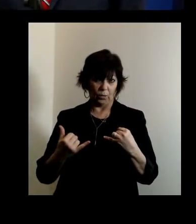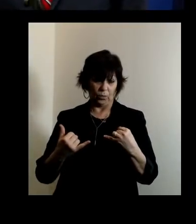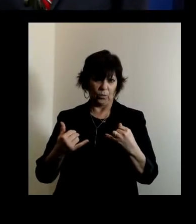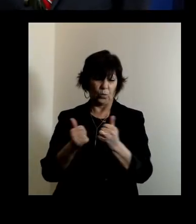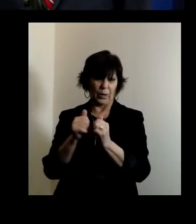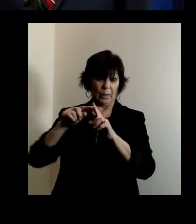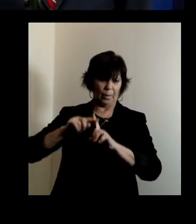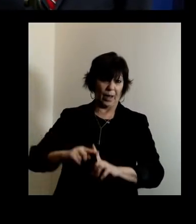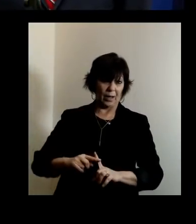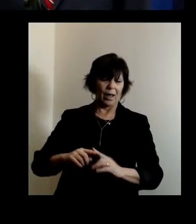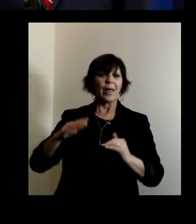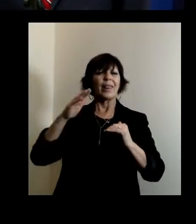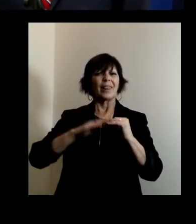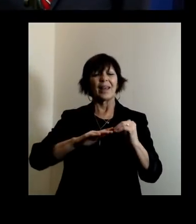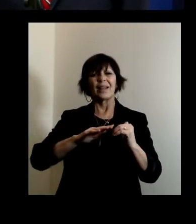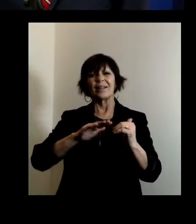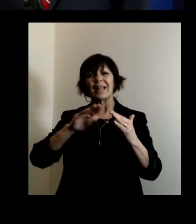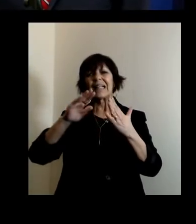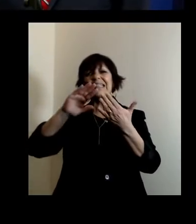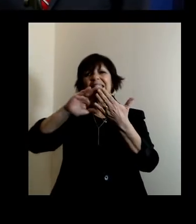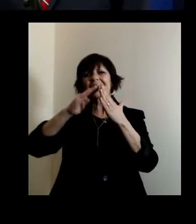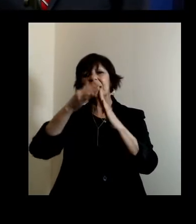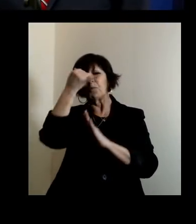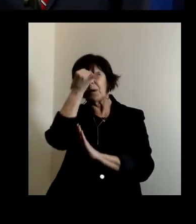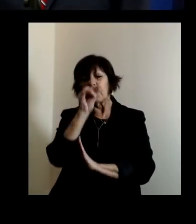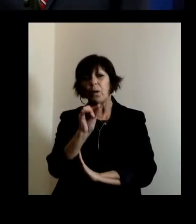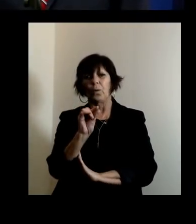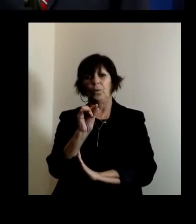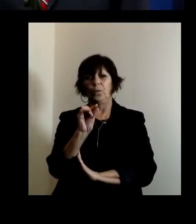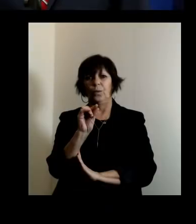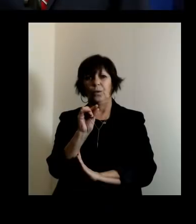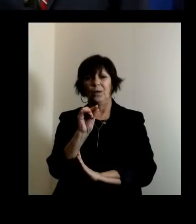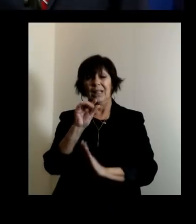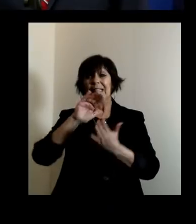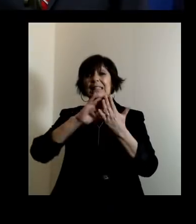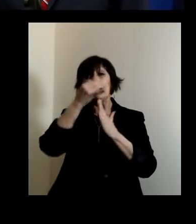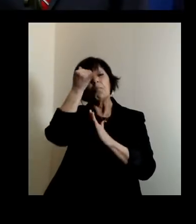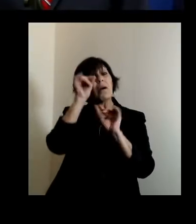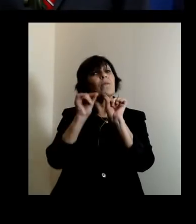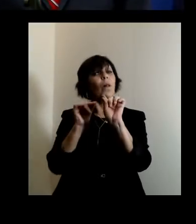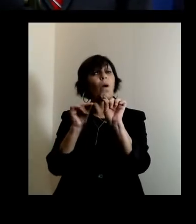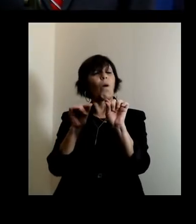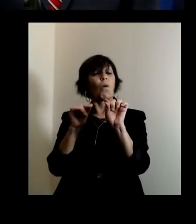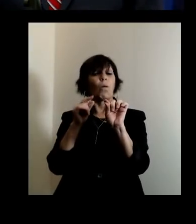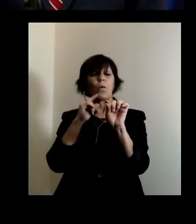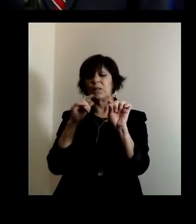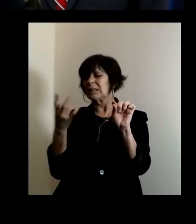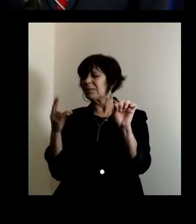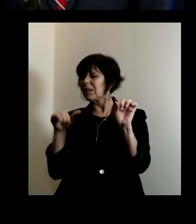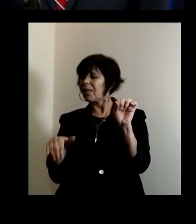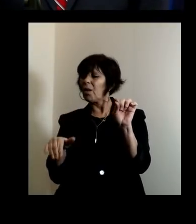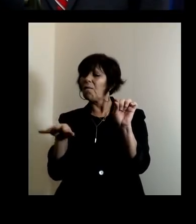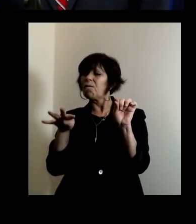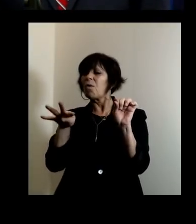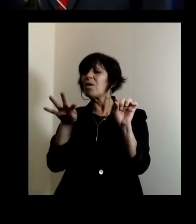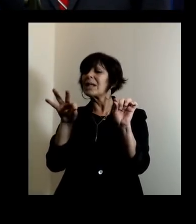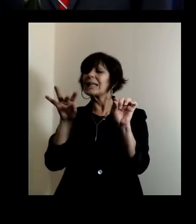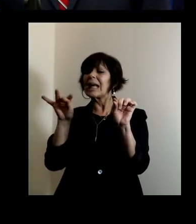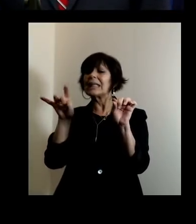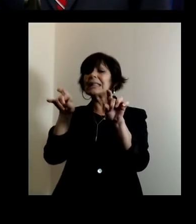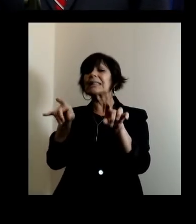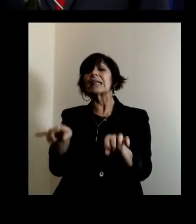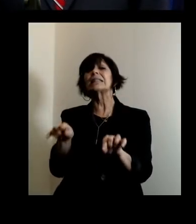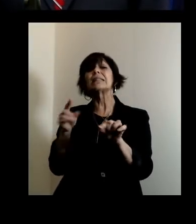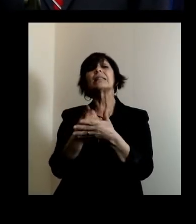positives than the city of Buffalo residents are. City of Buffalo residents, for the 17,498 tests